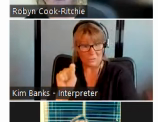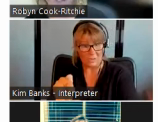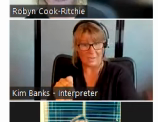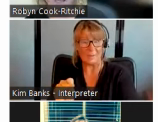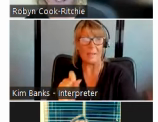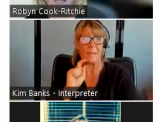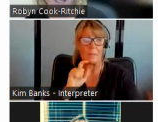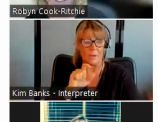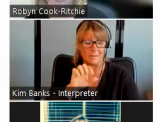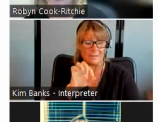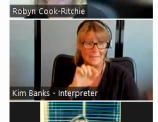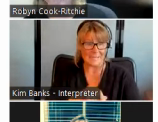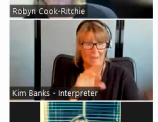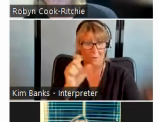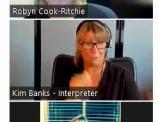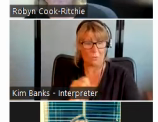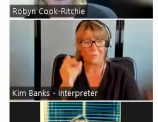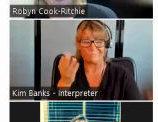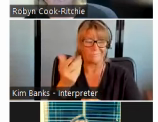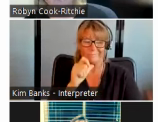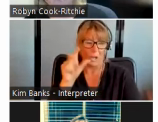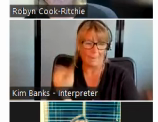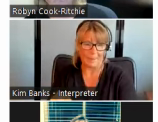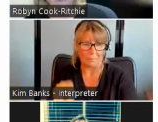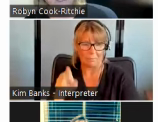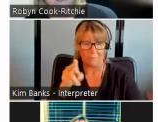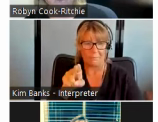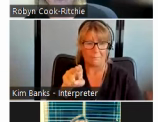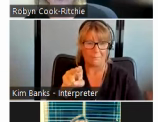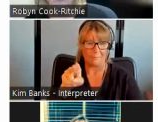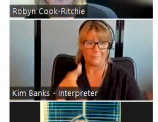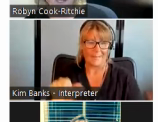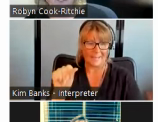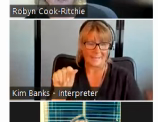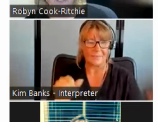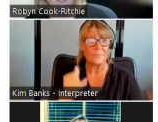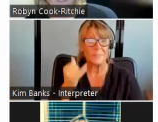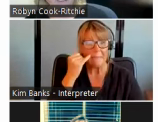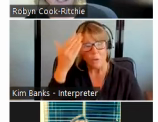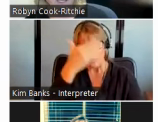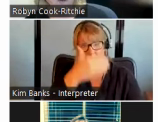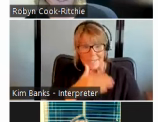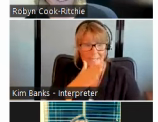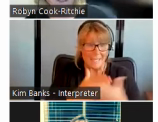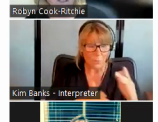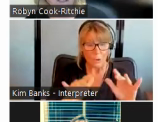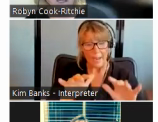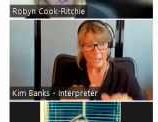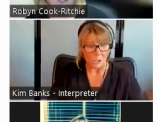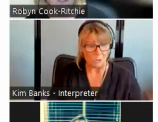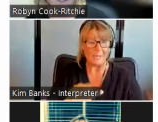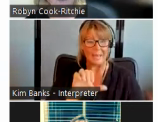out of work as NA. If you miss certain things as you're entering data into CAMS in